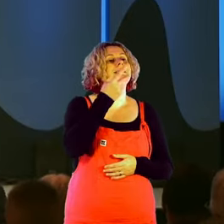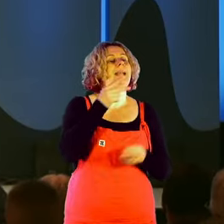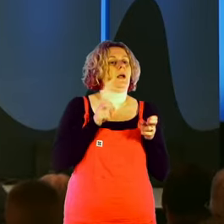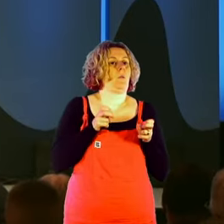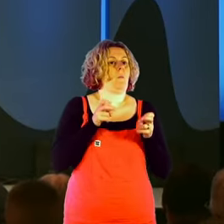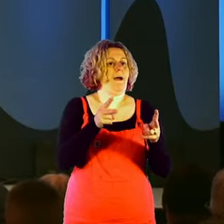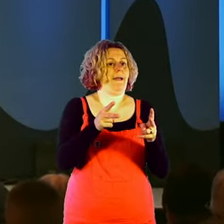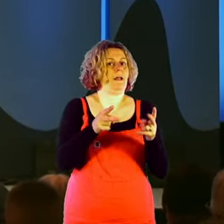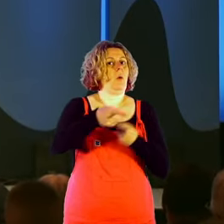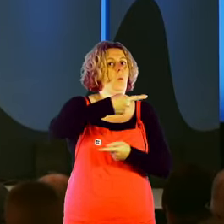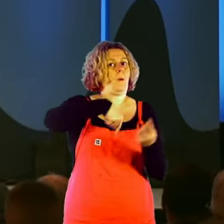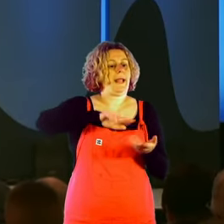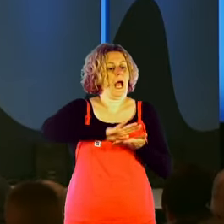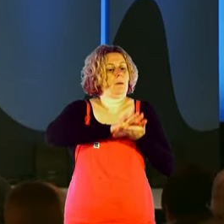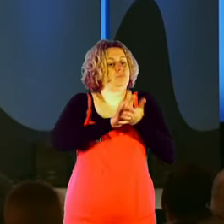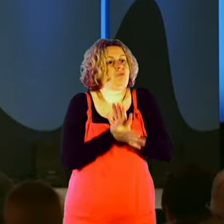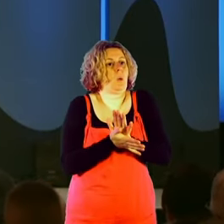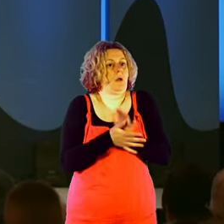emotionally.